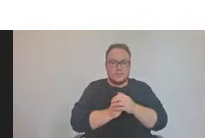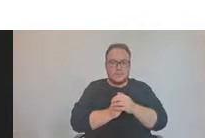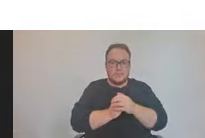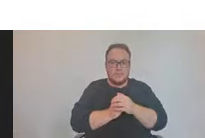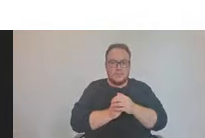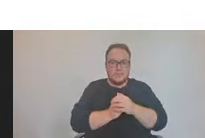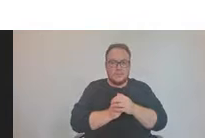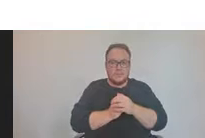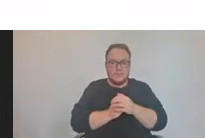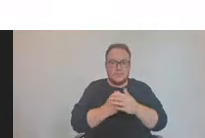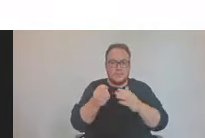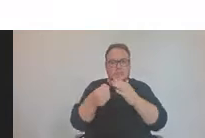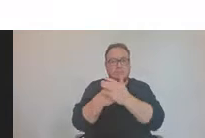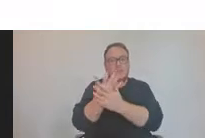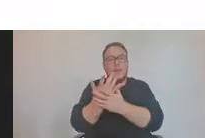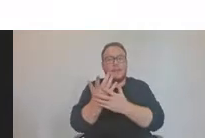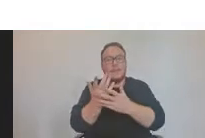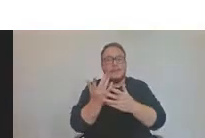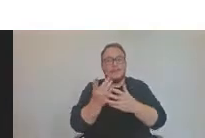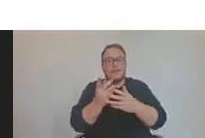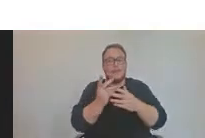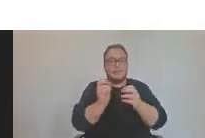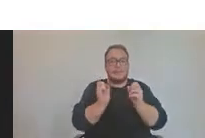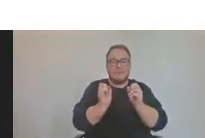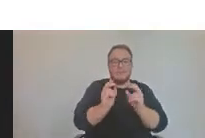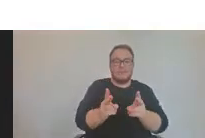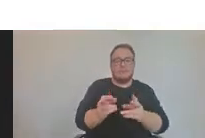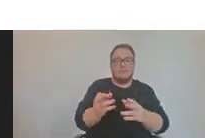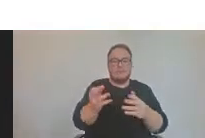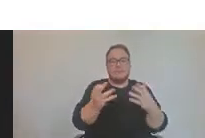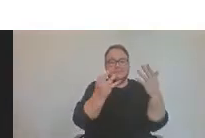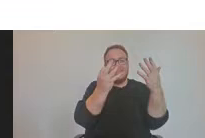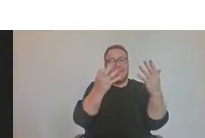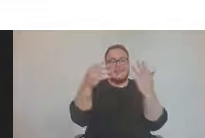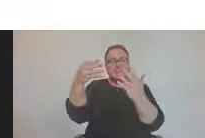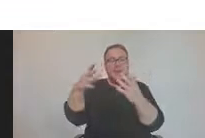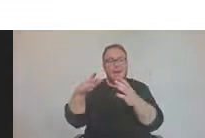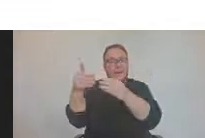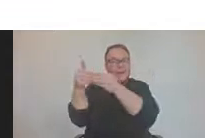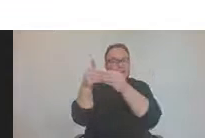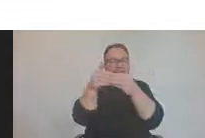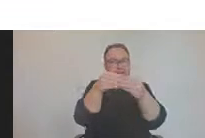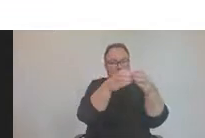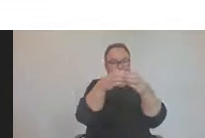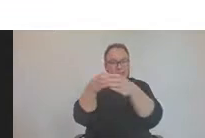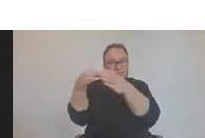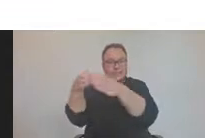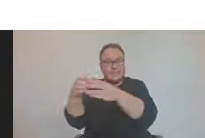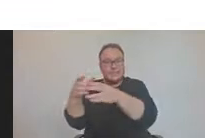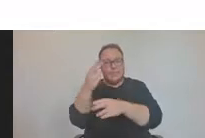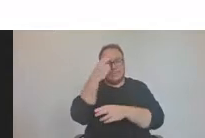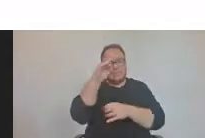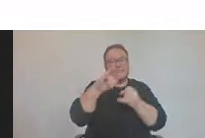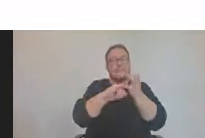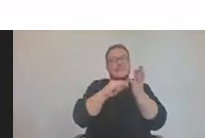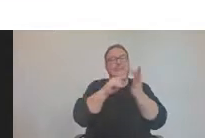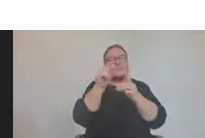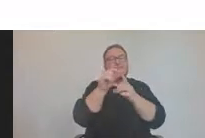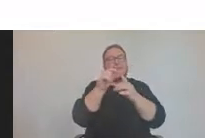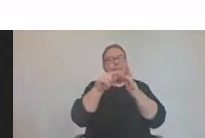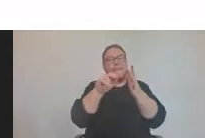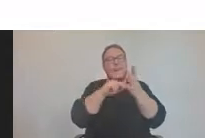Also developing a pipeline of leaders, 89 leaders going through our Stepping Up leadership programme, ensuring that the next generation of leaders